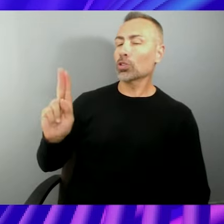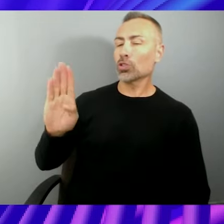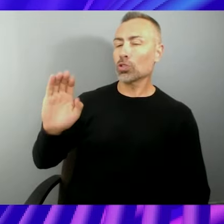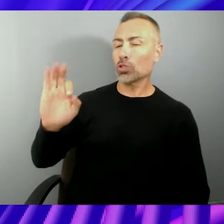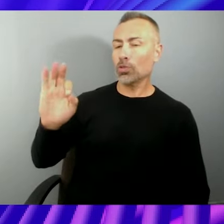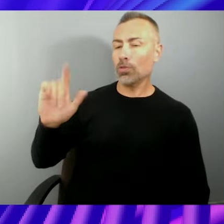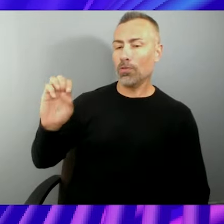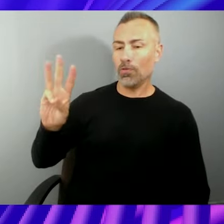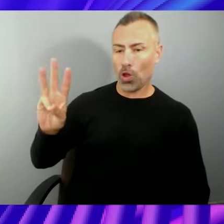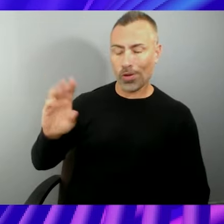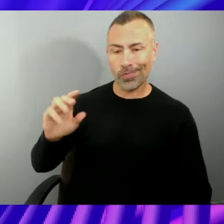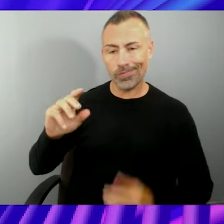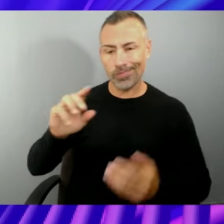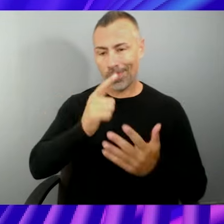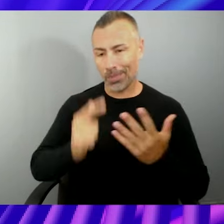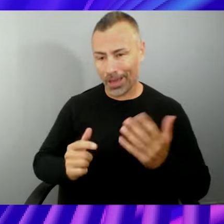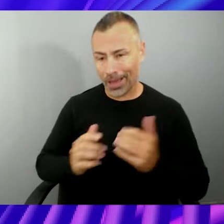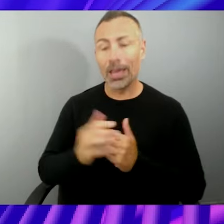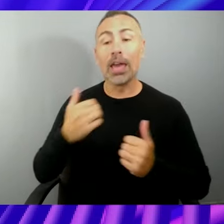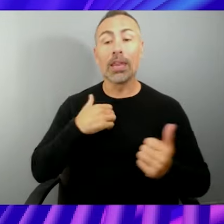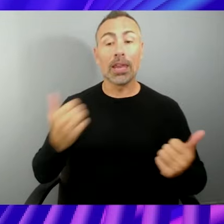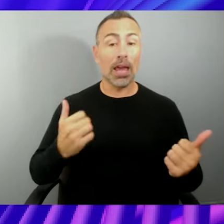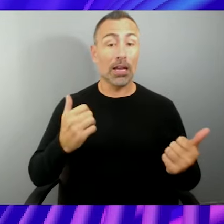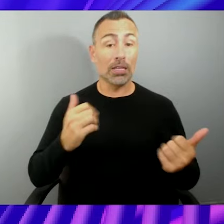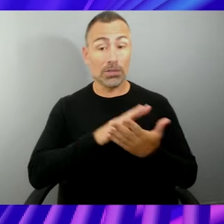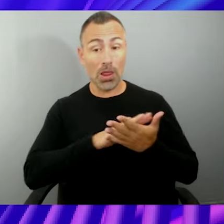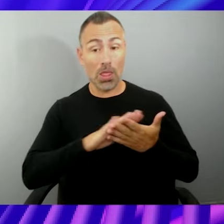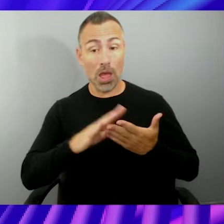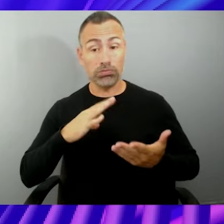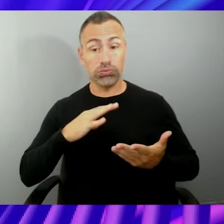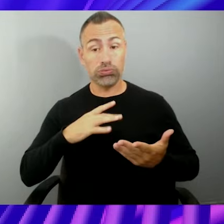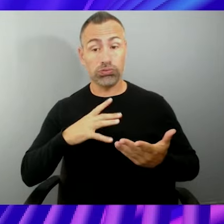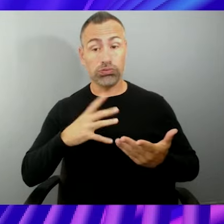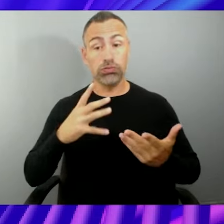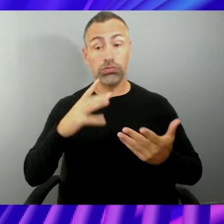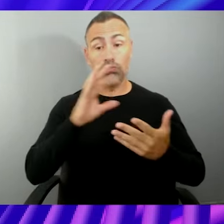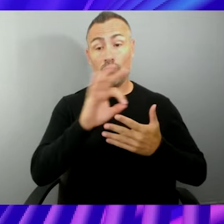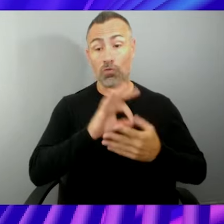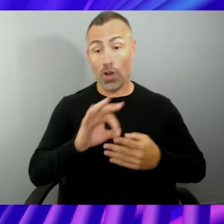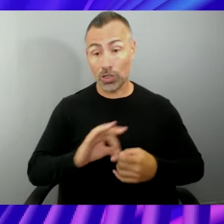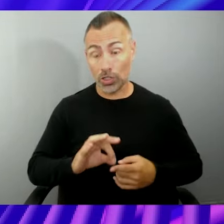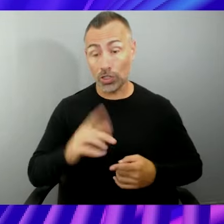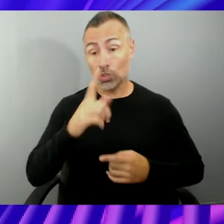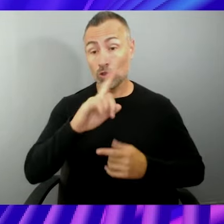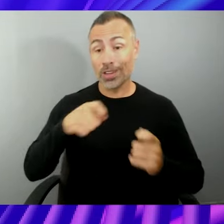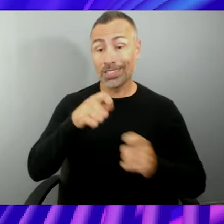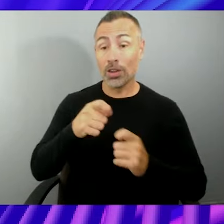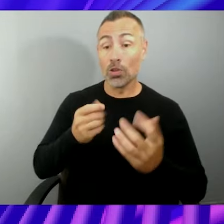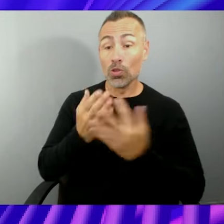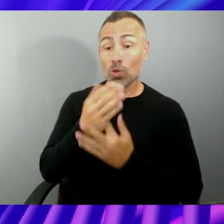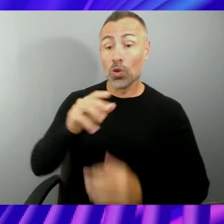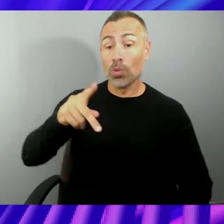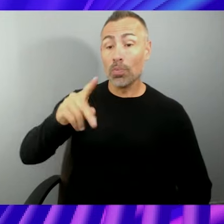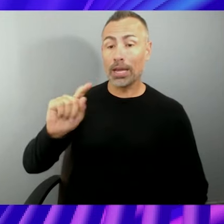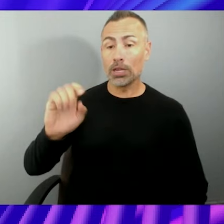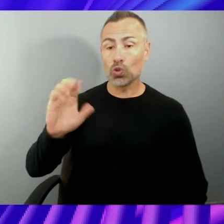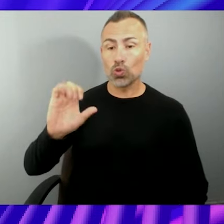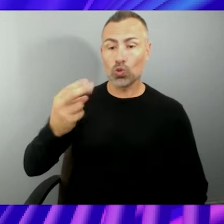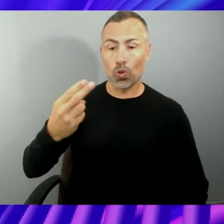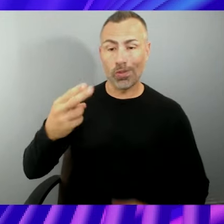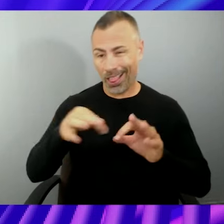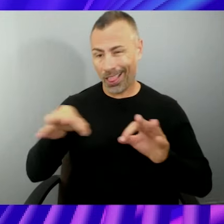provides decorator functions to allow you to create those pipelines through the Python specific language. Now, just to show you here